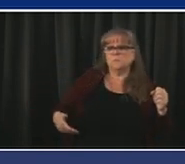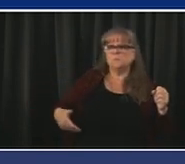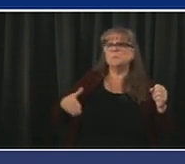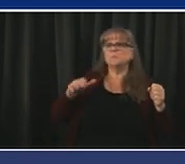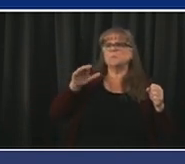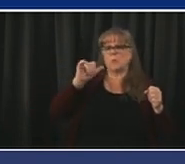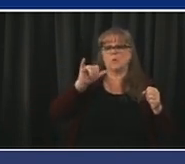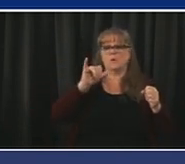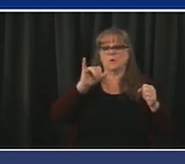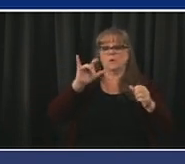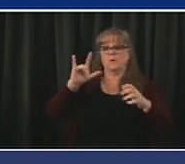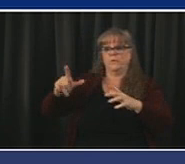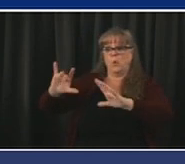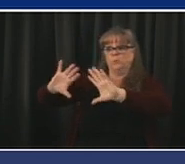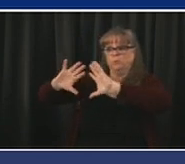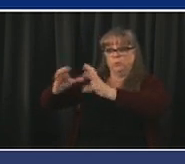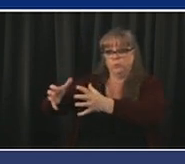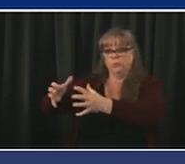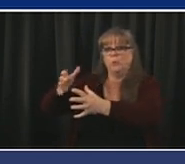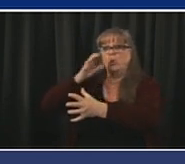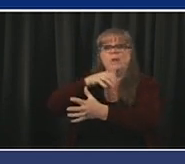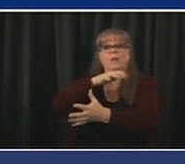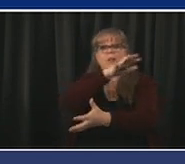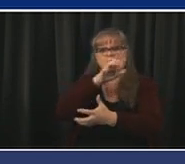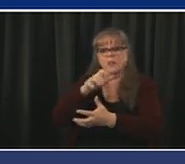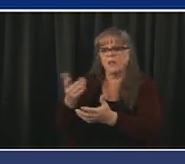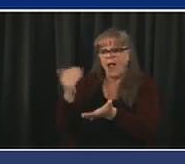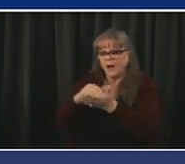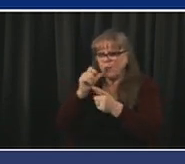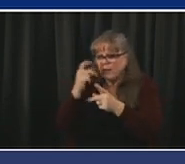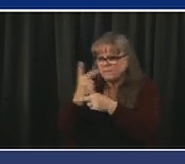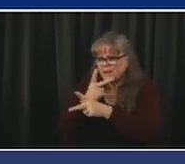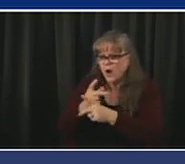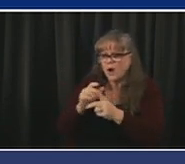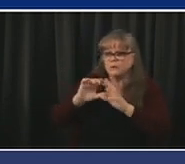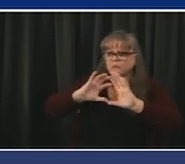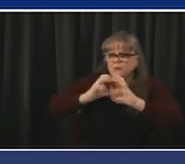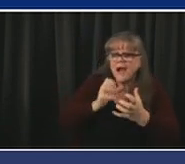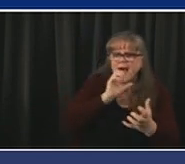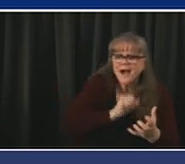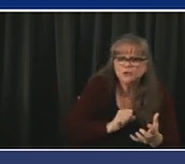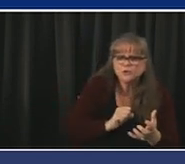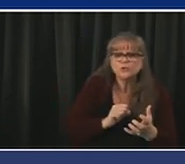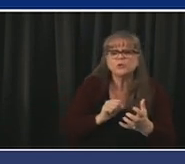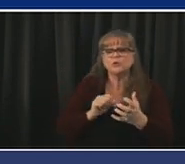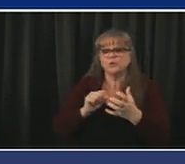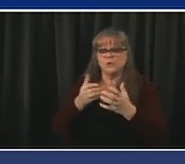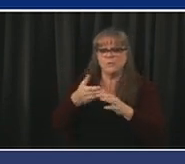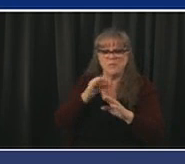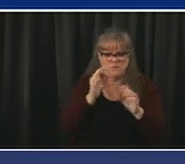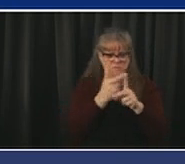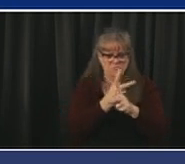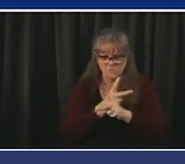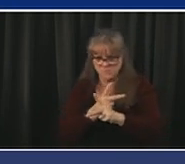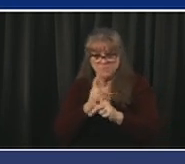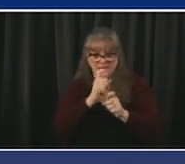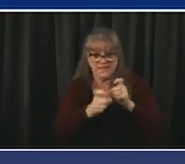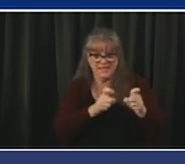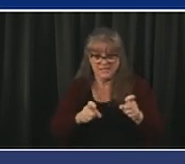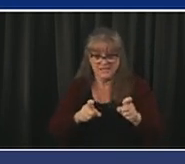public after this phase. Very easy to get, and really it'll very quickly become